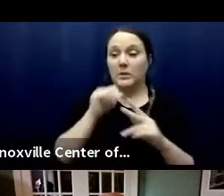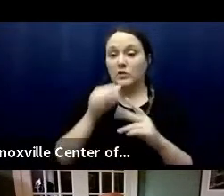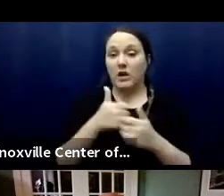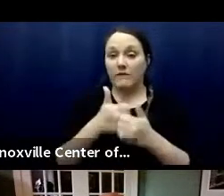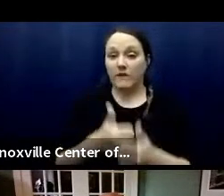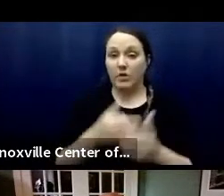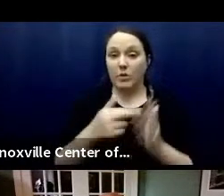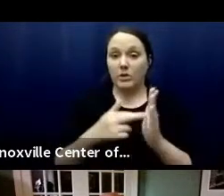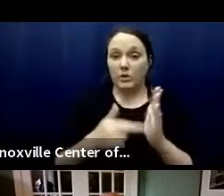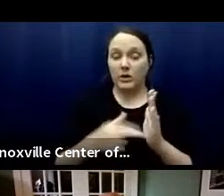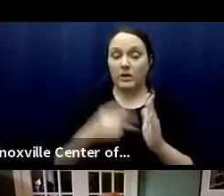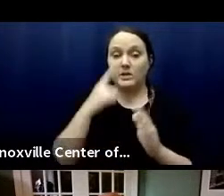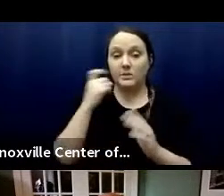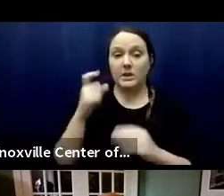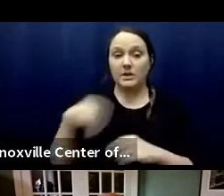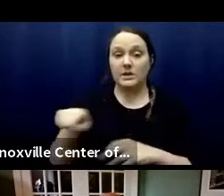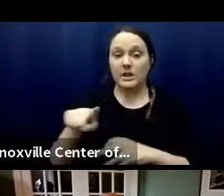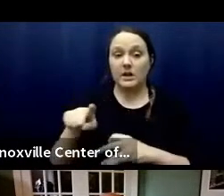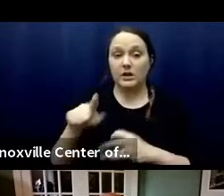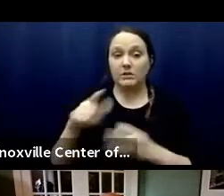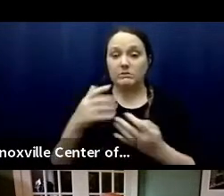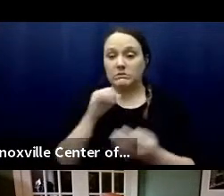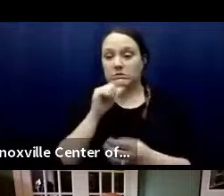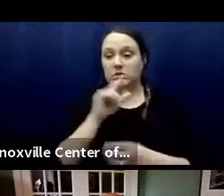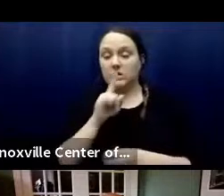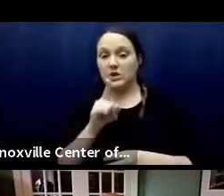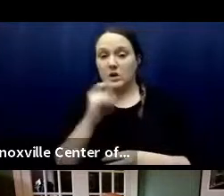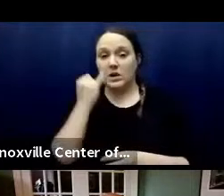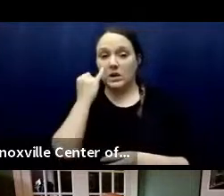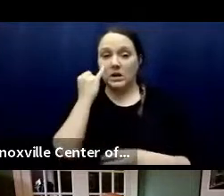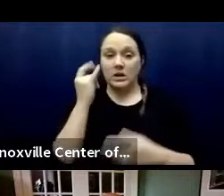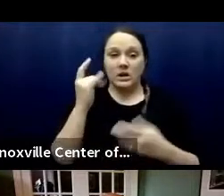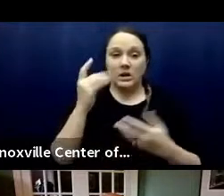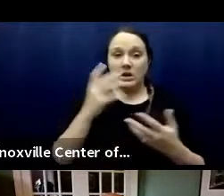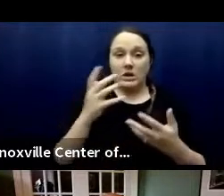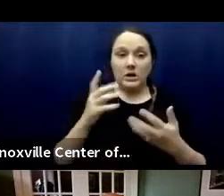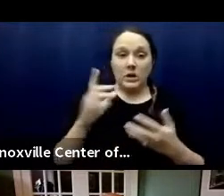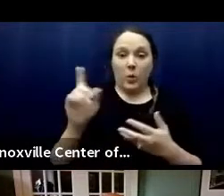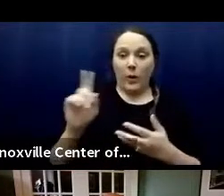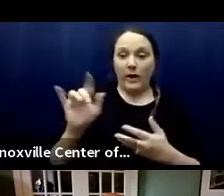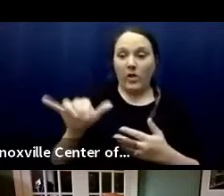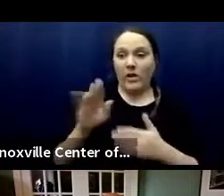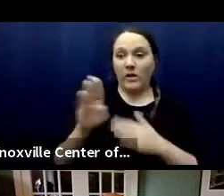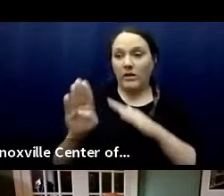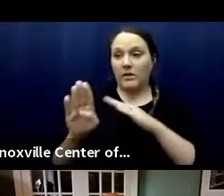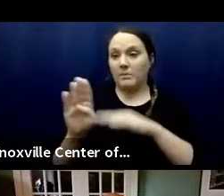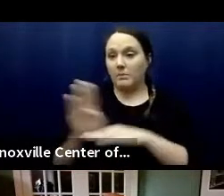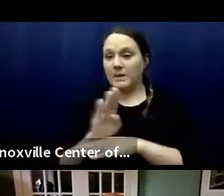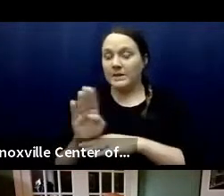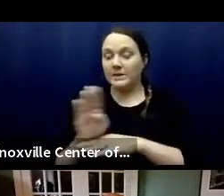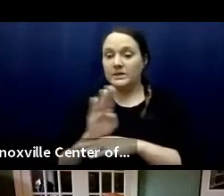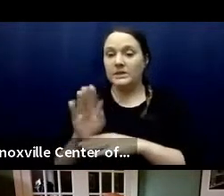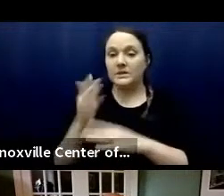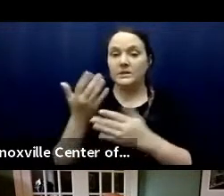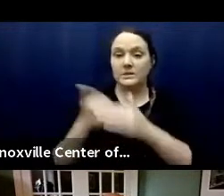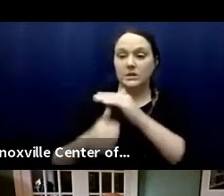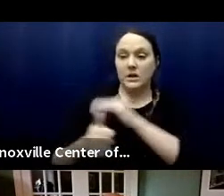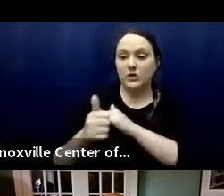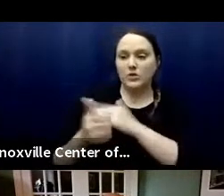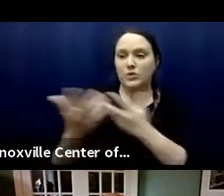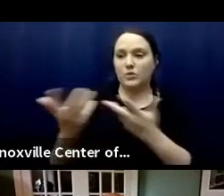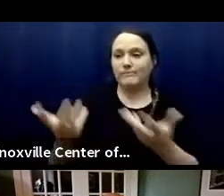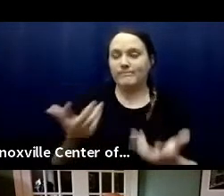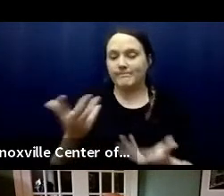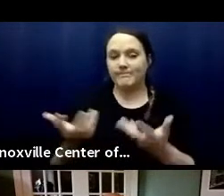regulation, because there's question about where does this business fall in terms of being